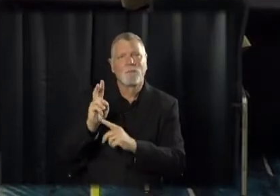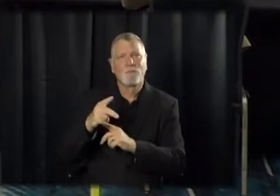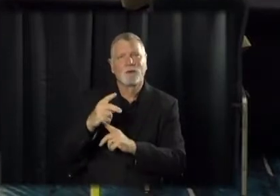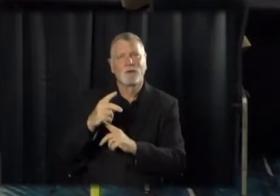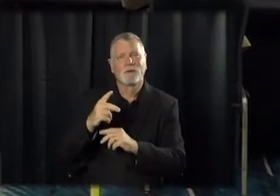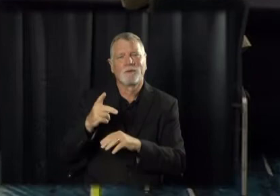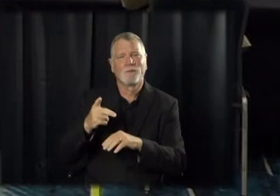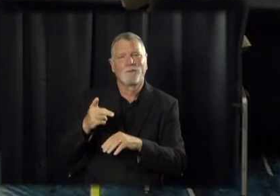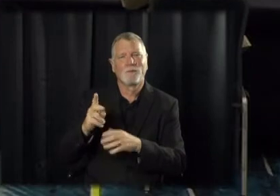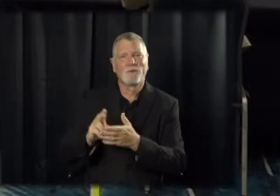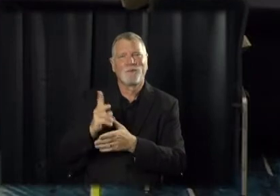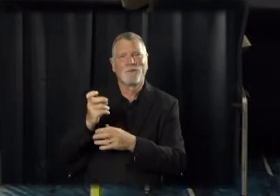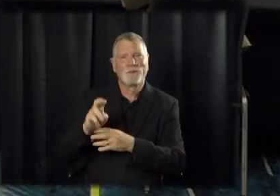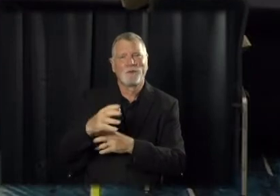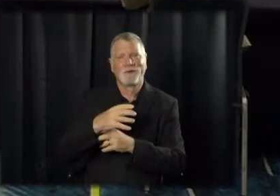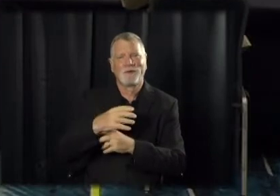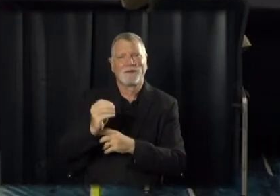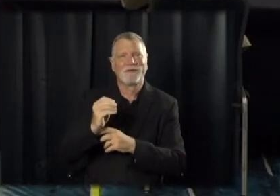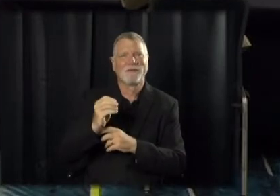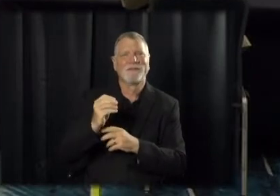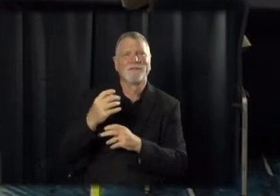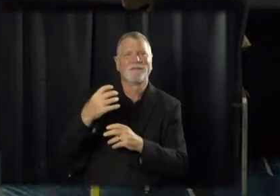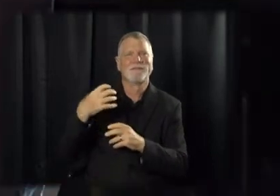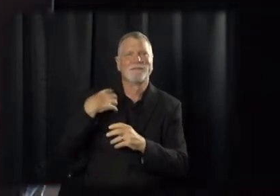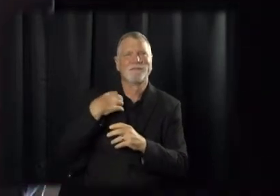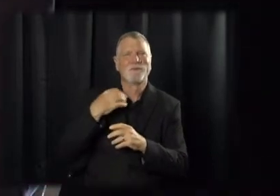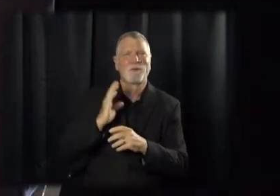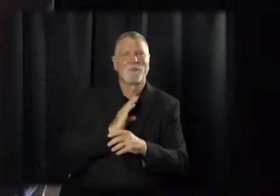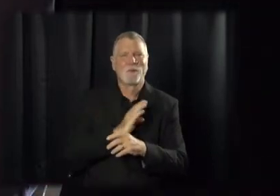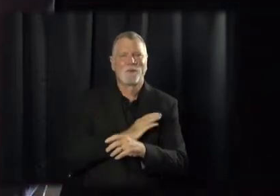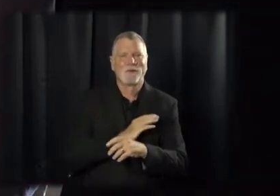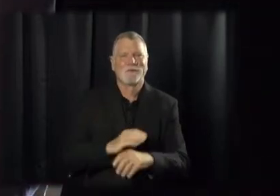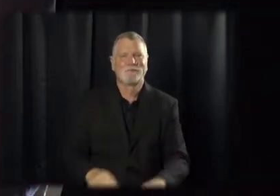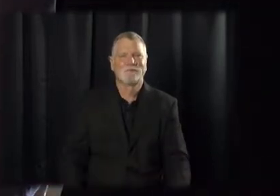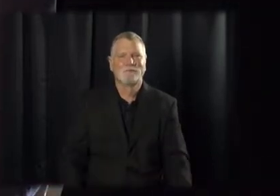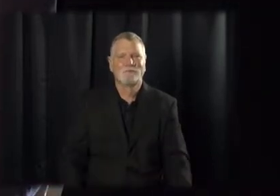University of Puerto Rico and the Executive Director of the board,